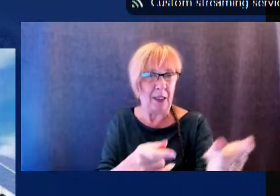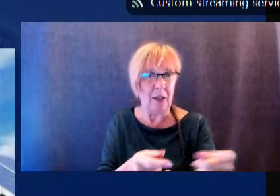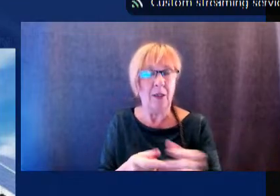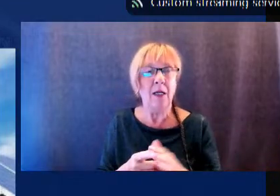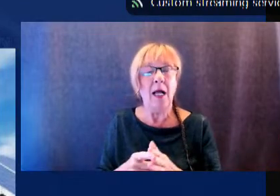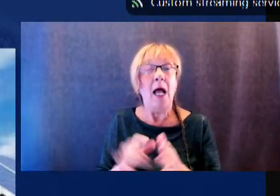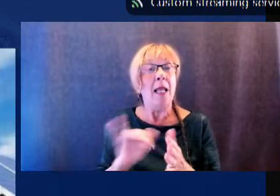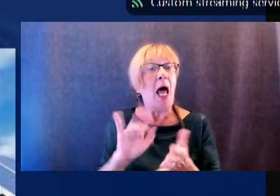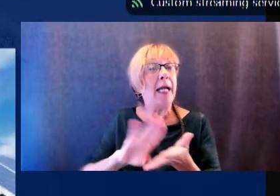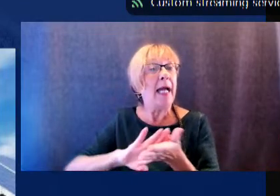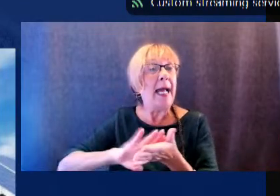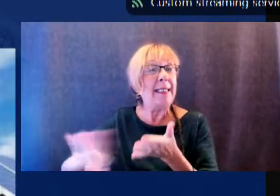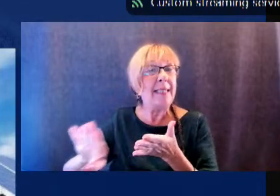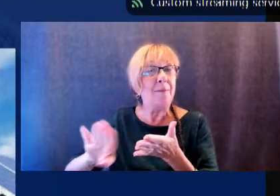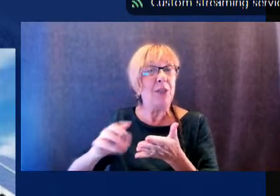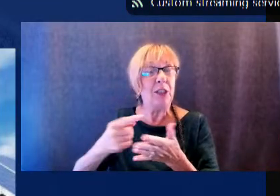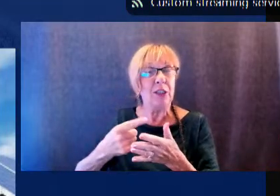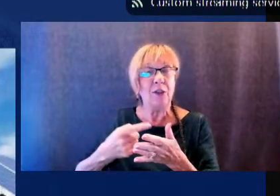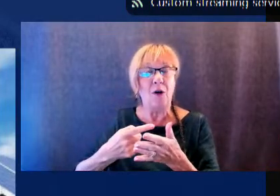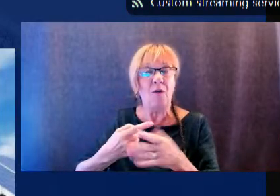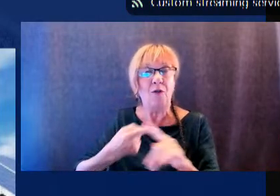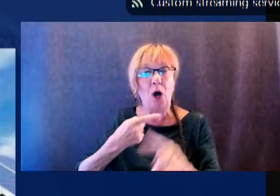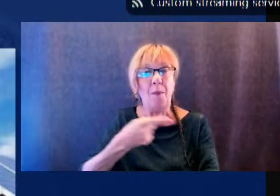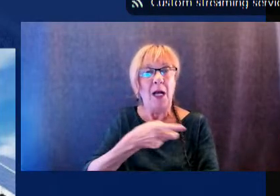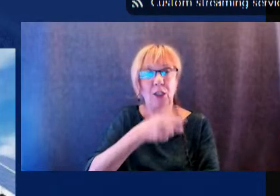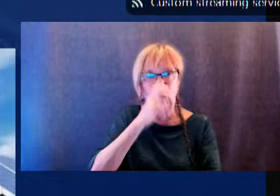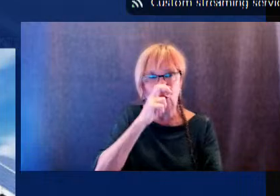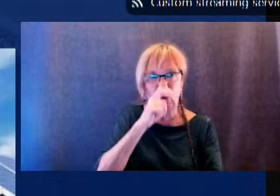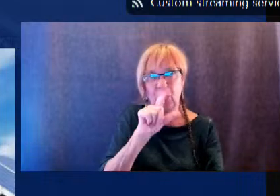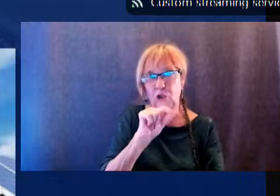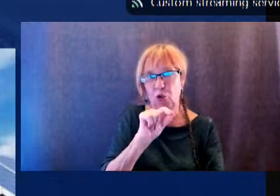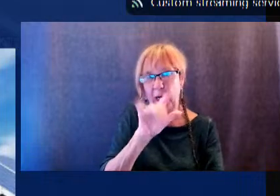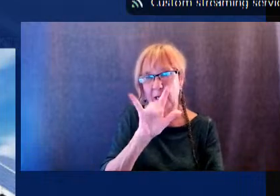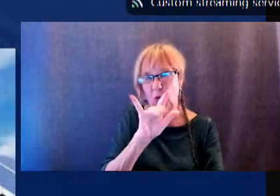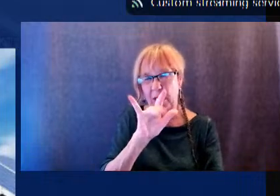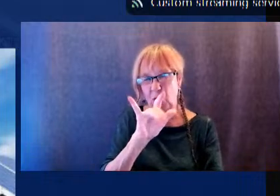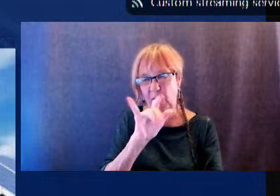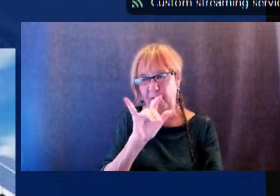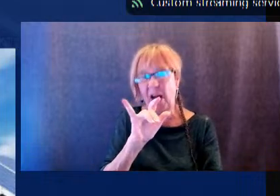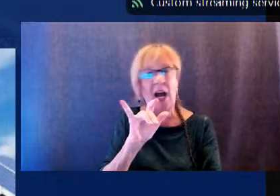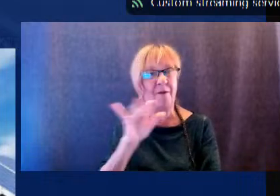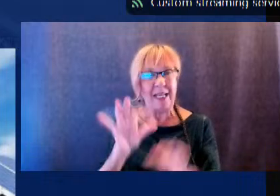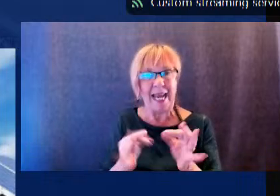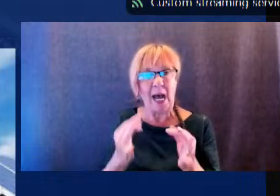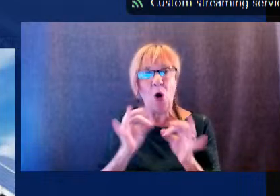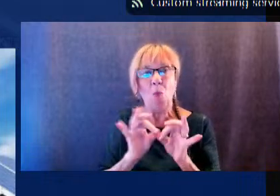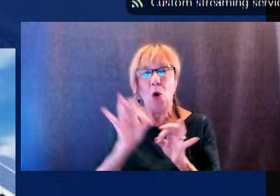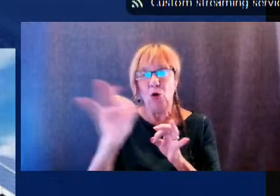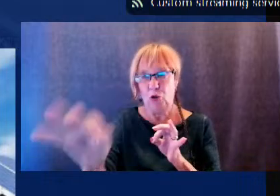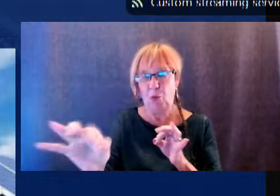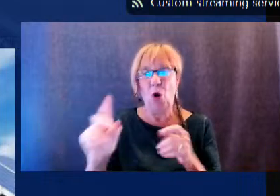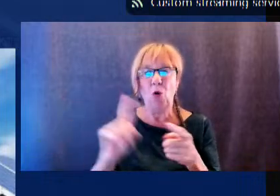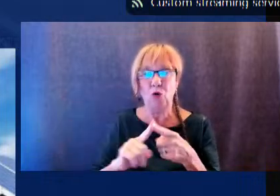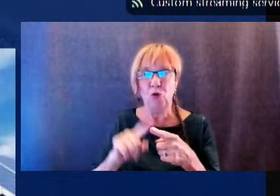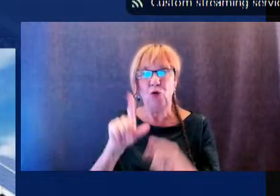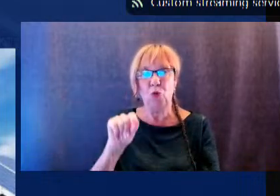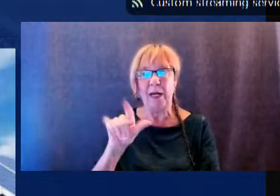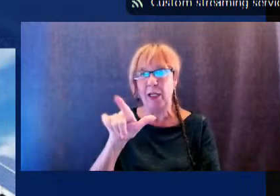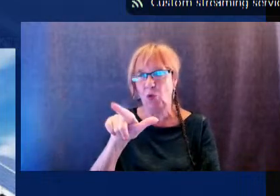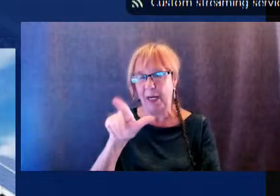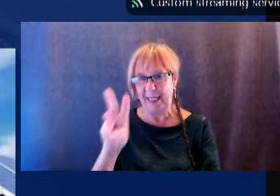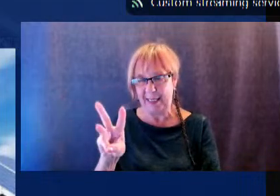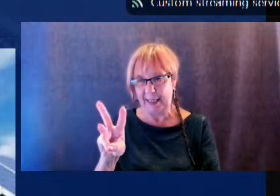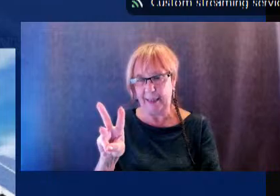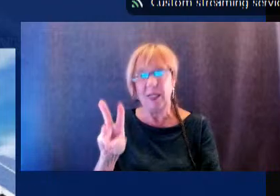stricter 2025 building codes, which will take effect on January 1st, 2026. So there are some exemptions for